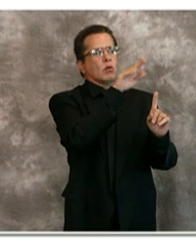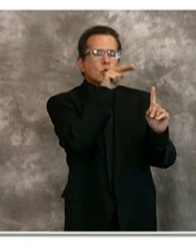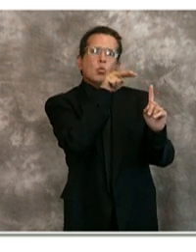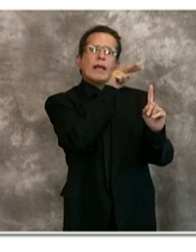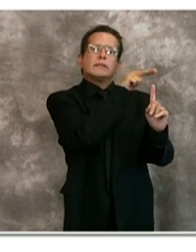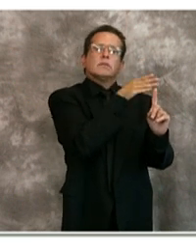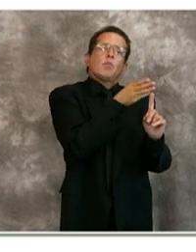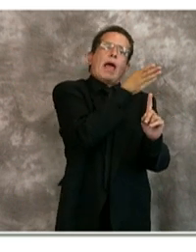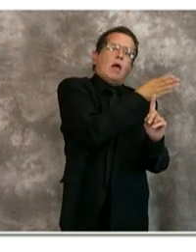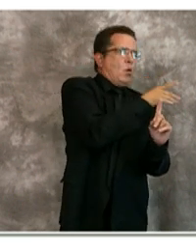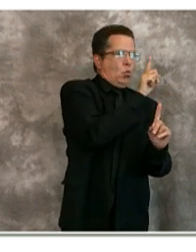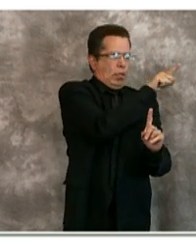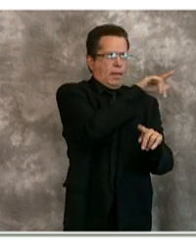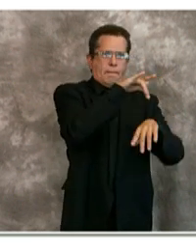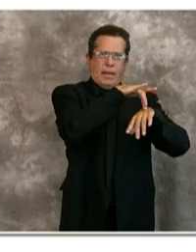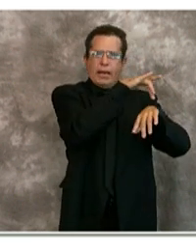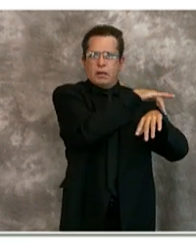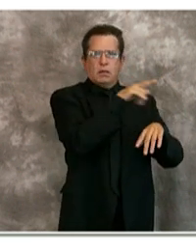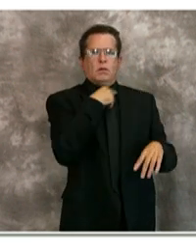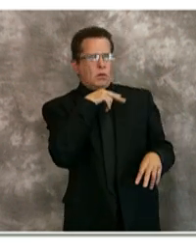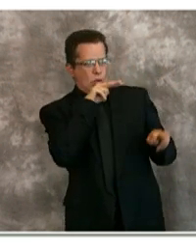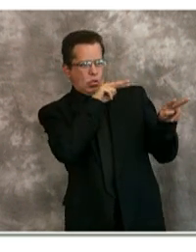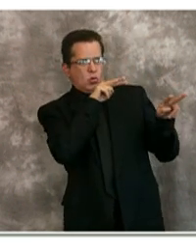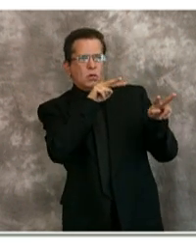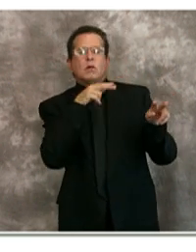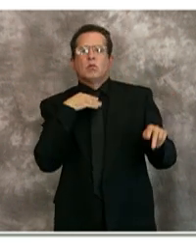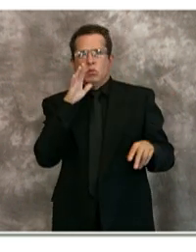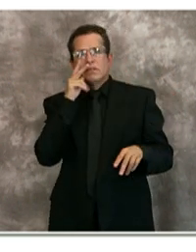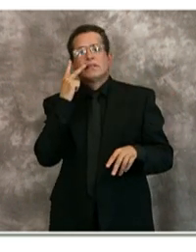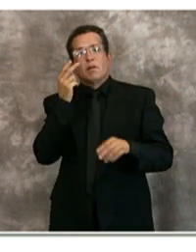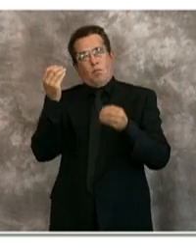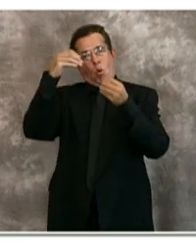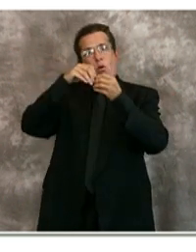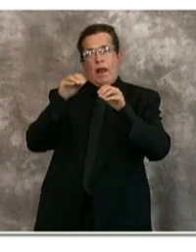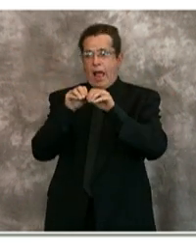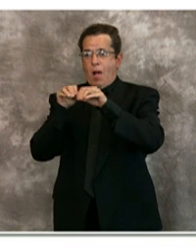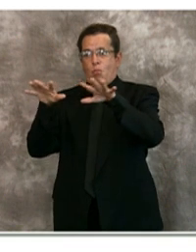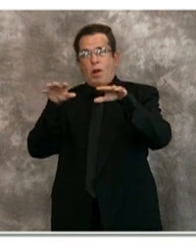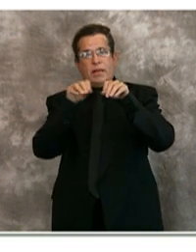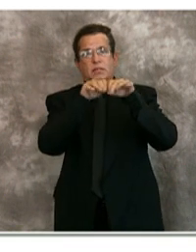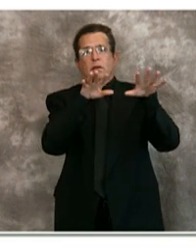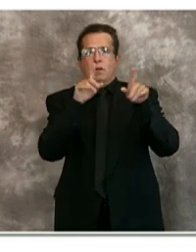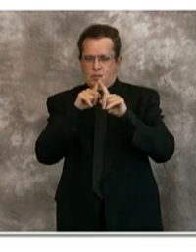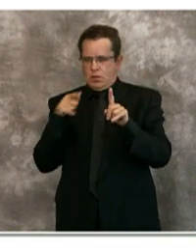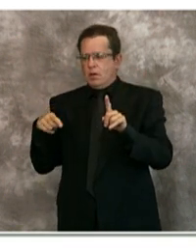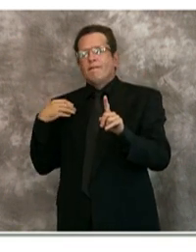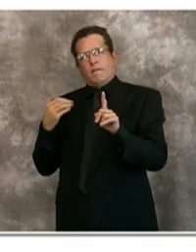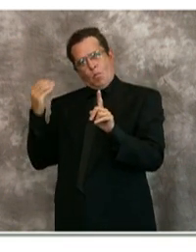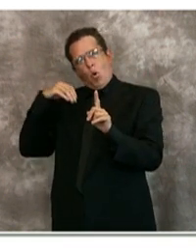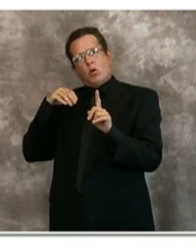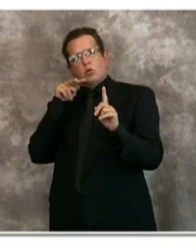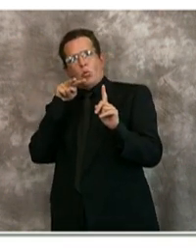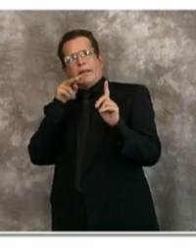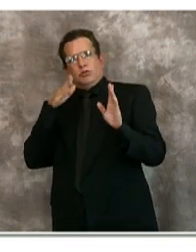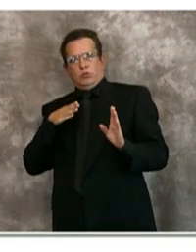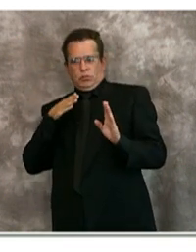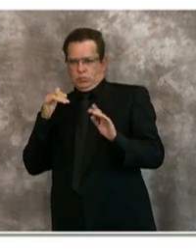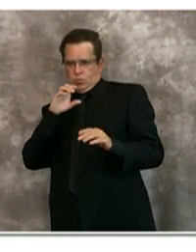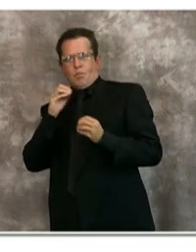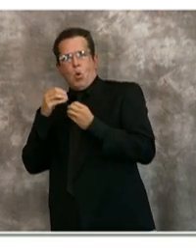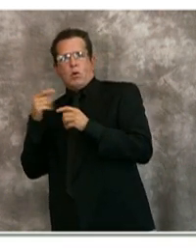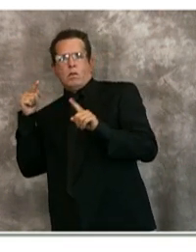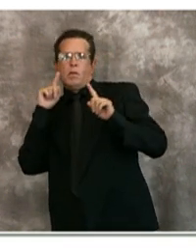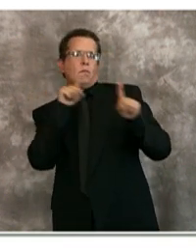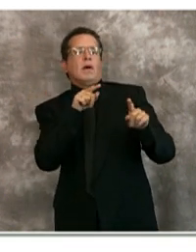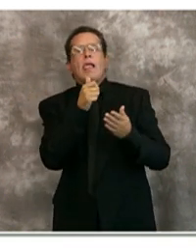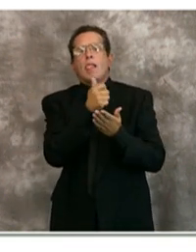tracing back where they go. We're naturally going to see an increase in outbreaks as we have more contact tracers, as we have more testing, as we have more